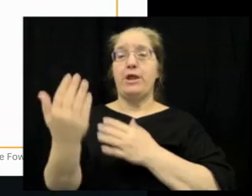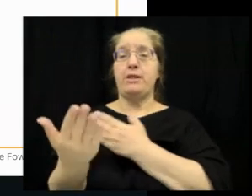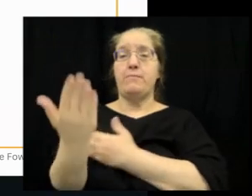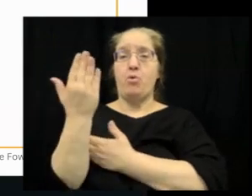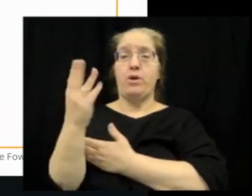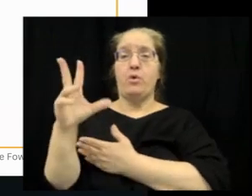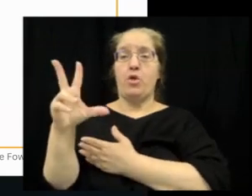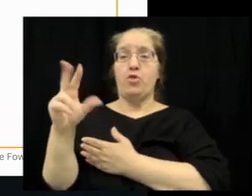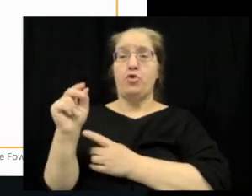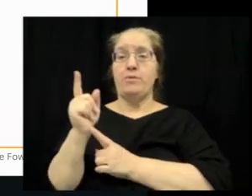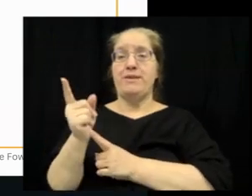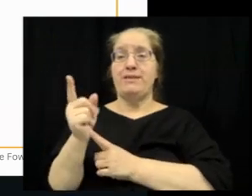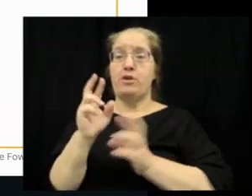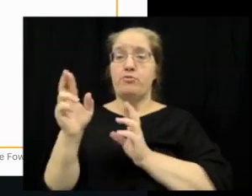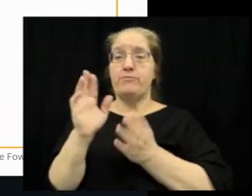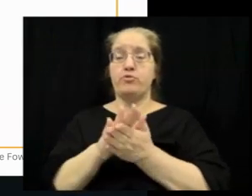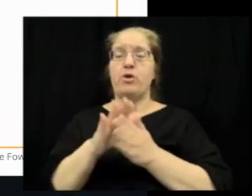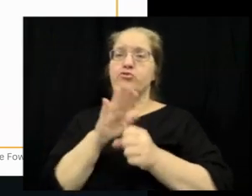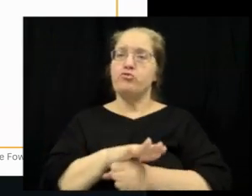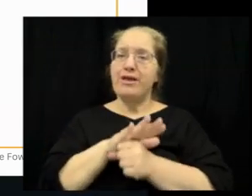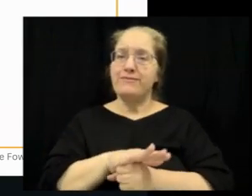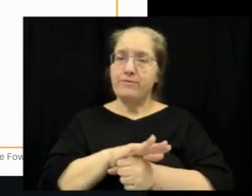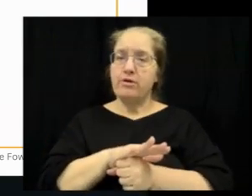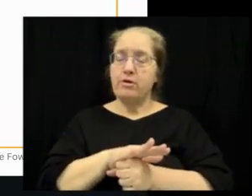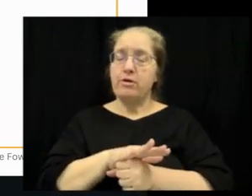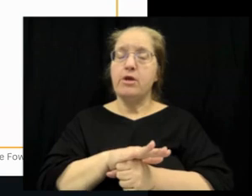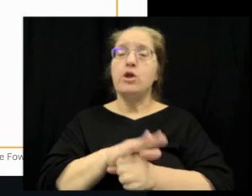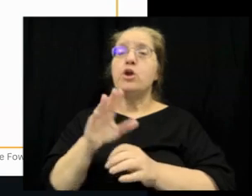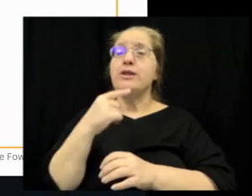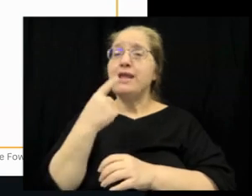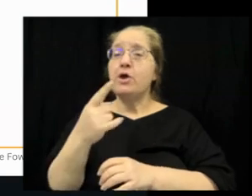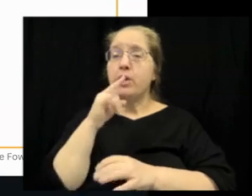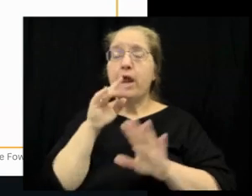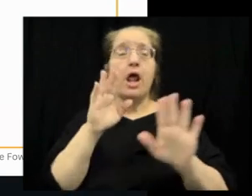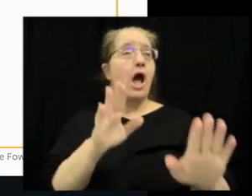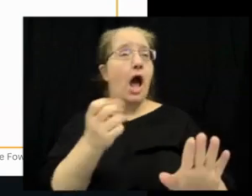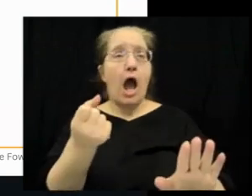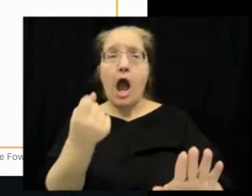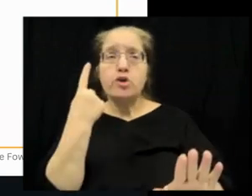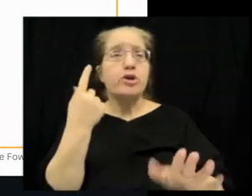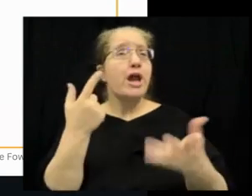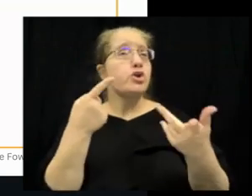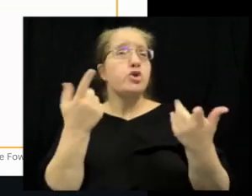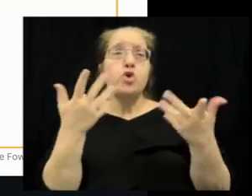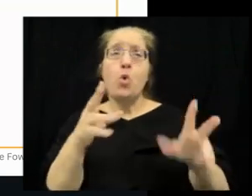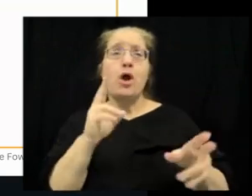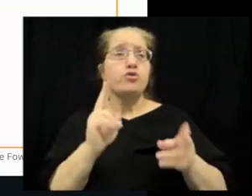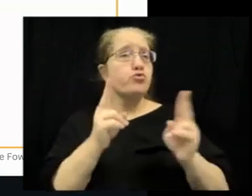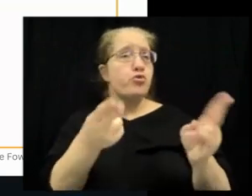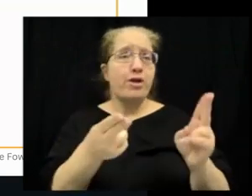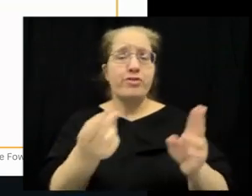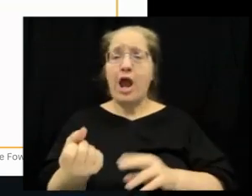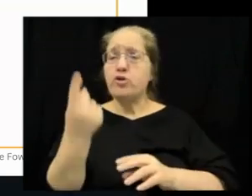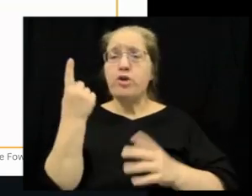time is stressed, like, sweetheart, it makes sense that you don't want to rush. It makes sense that you don't want to brush